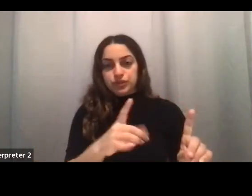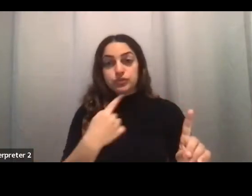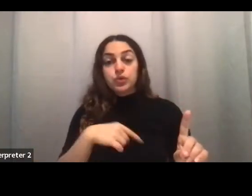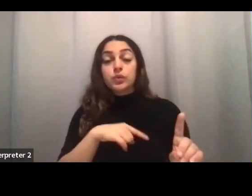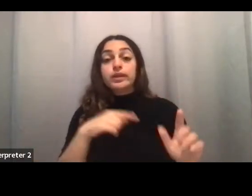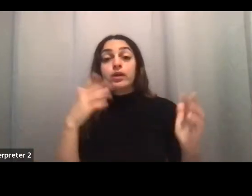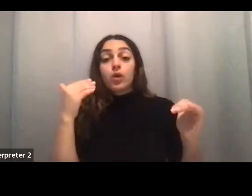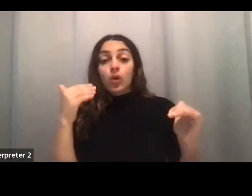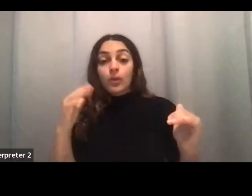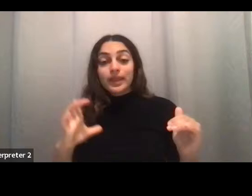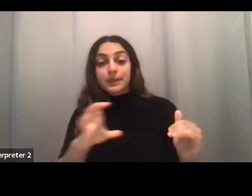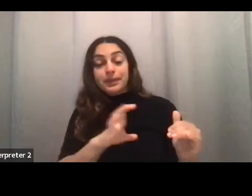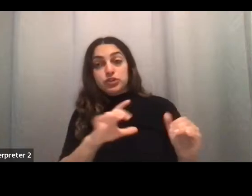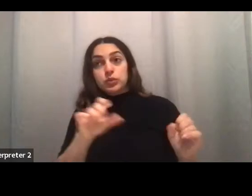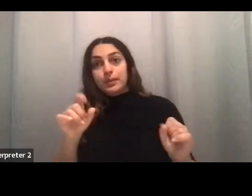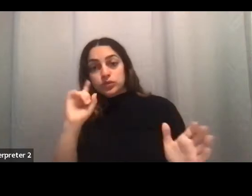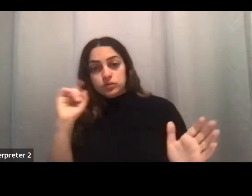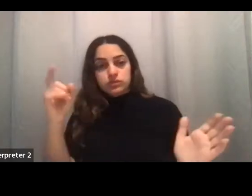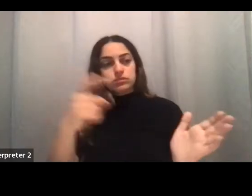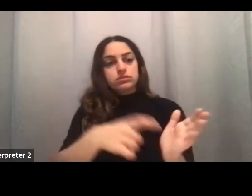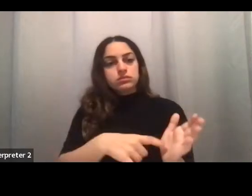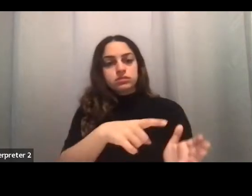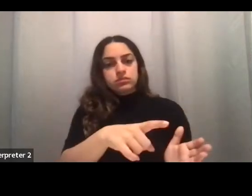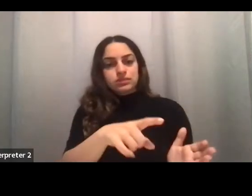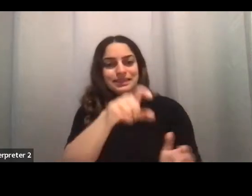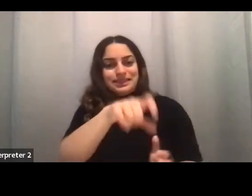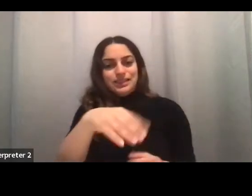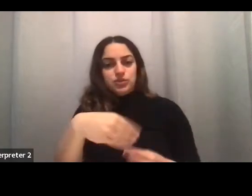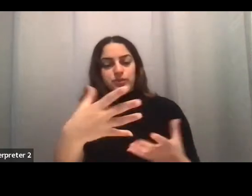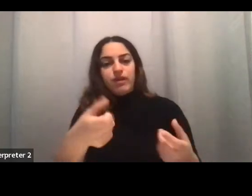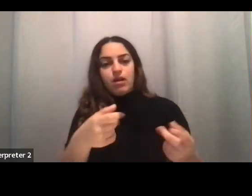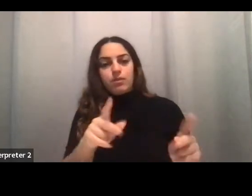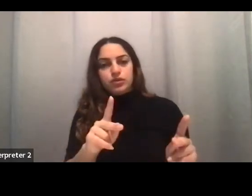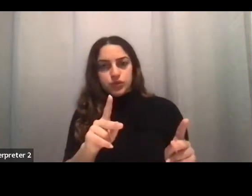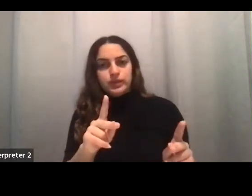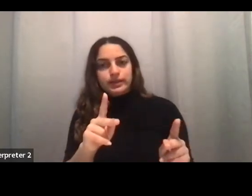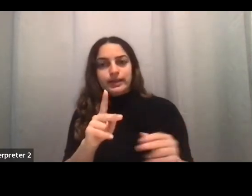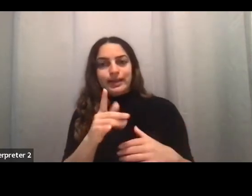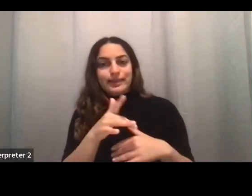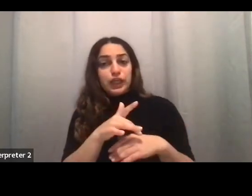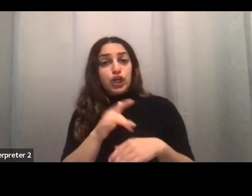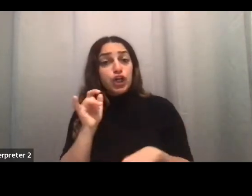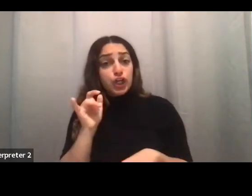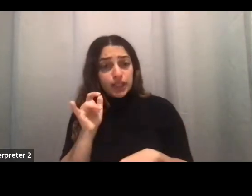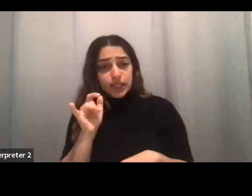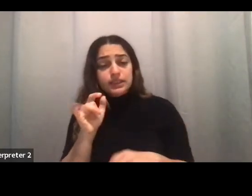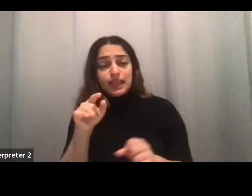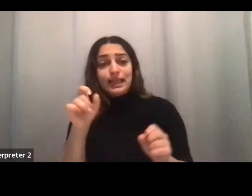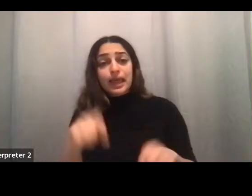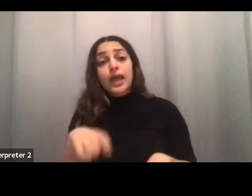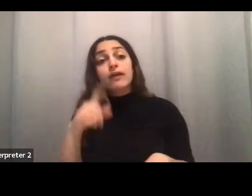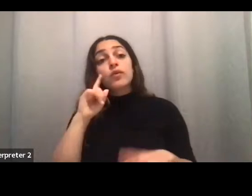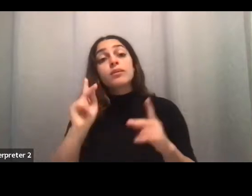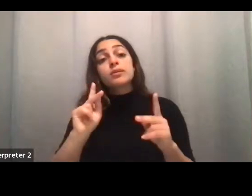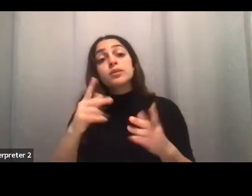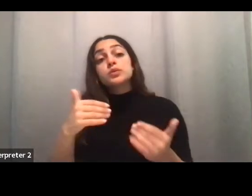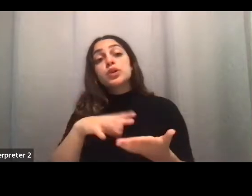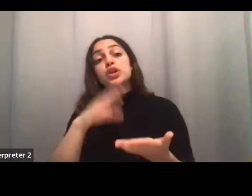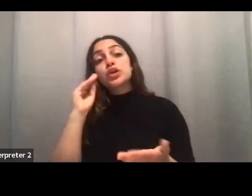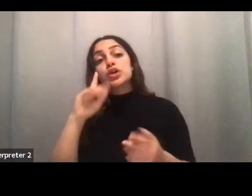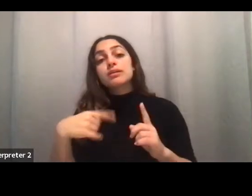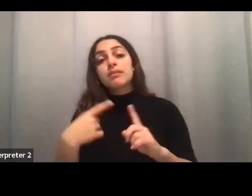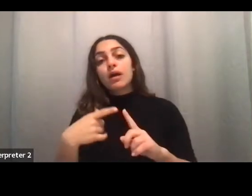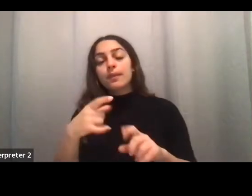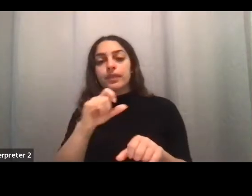attention to the need to provide opportunity at the earliest stage for people to learn about the